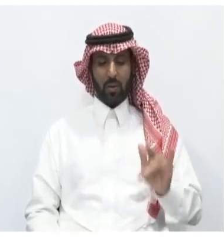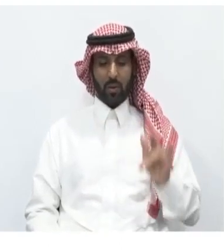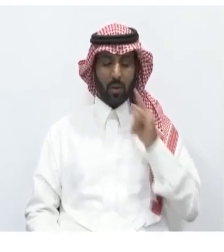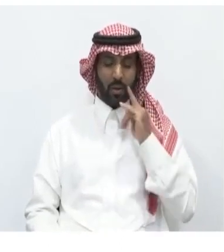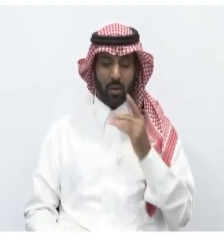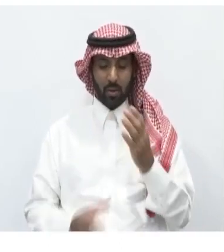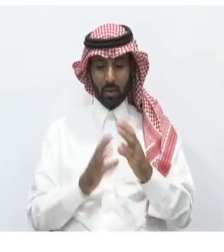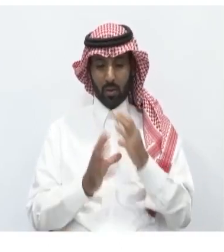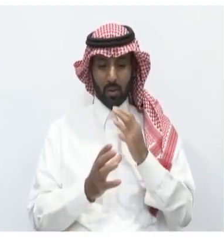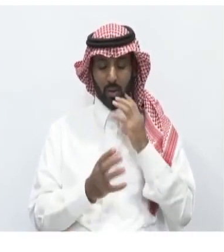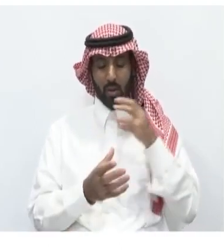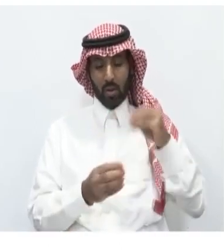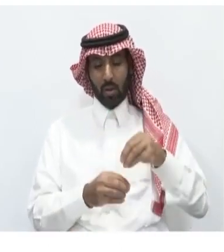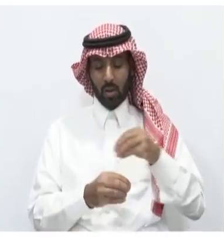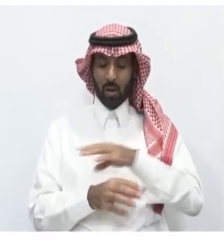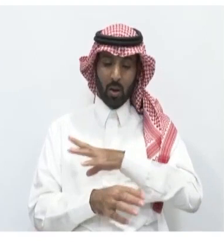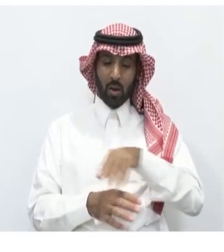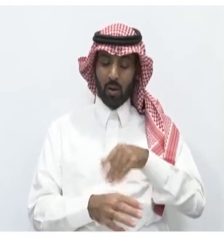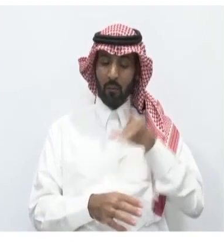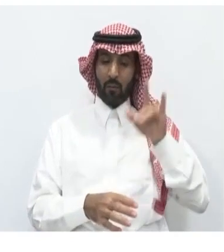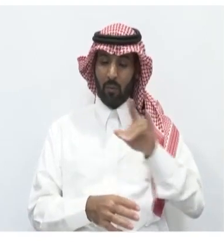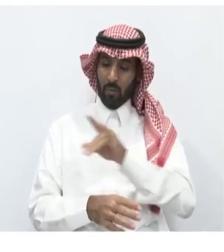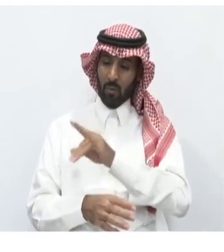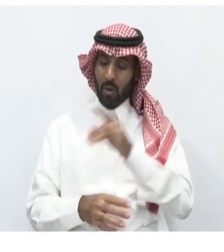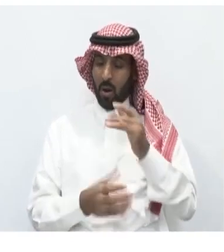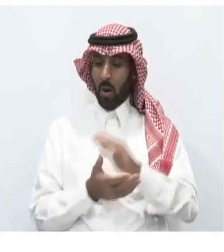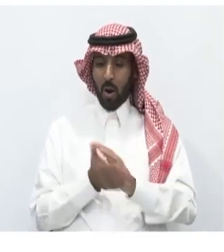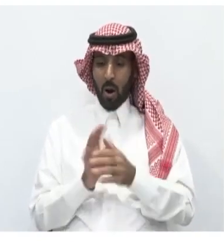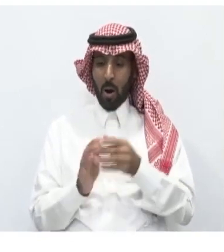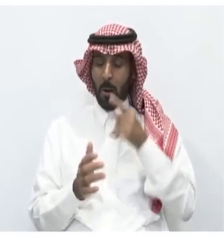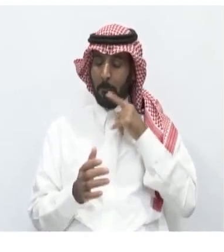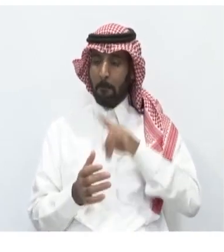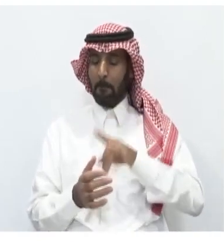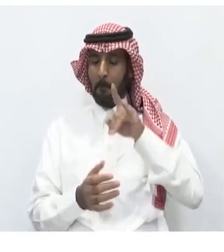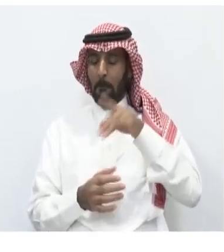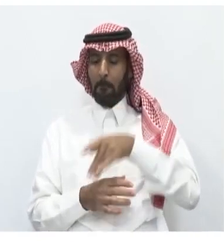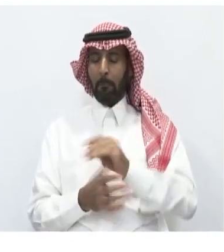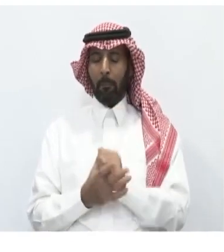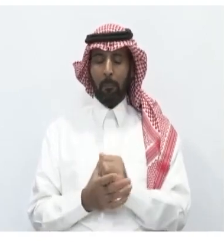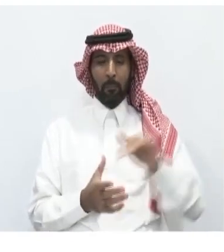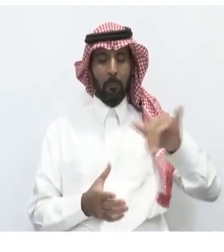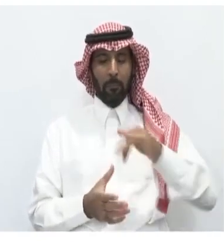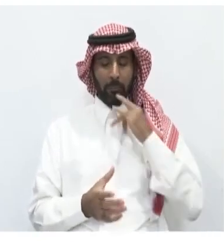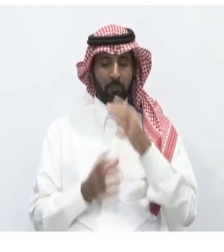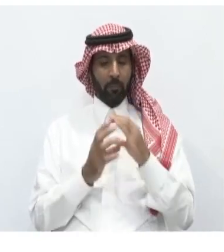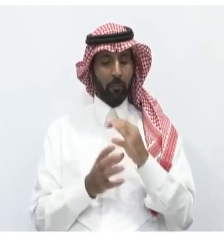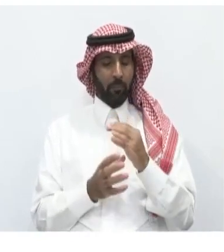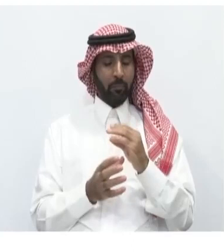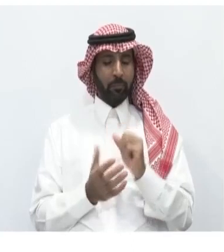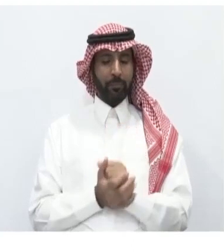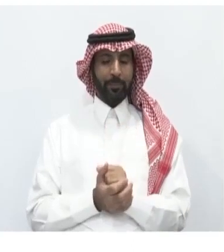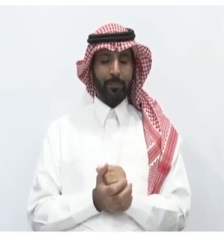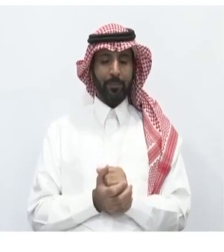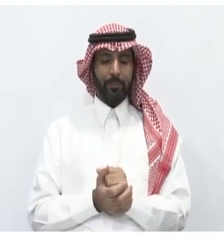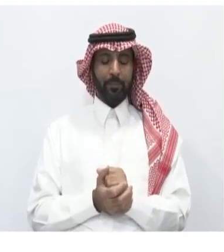bus for all of us. Every seat was taken after we got on. So was there just enough or